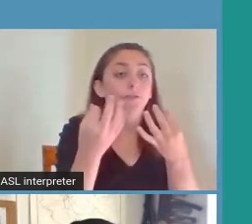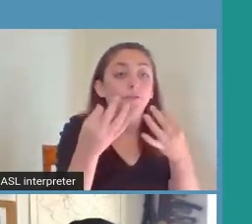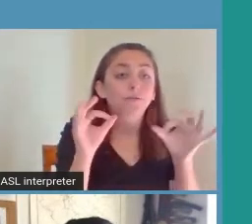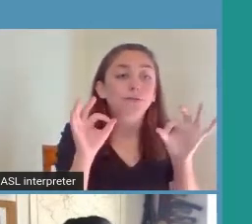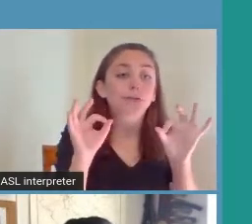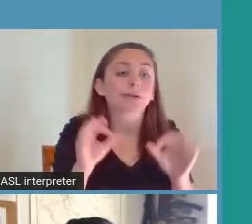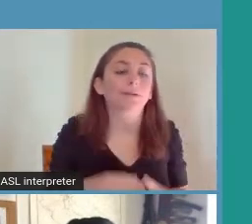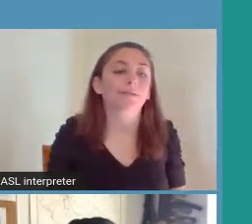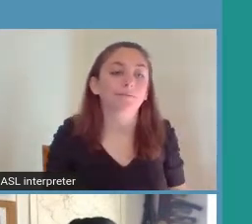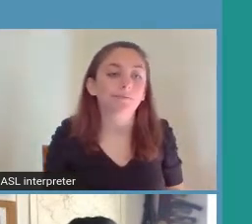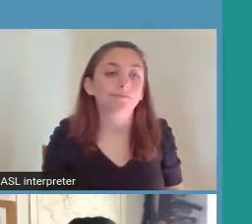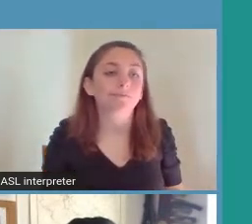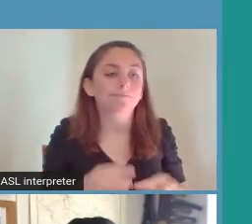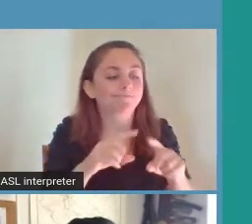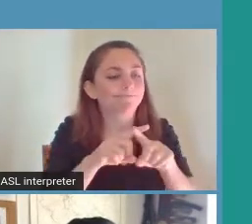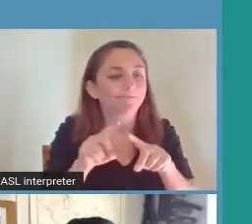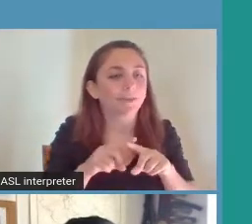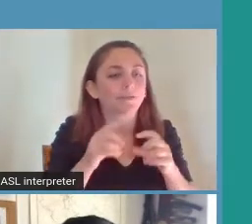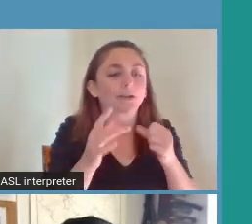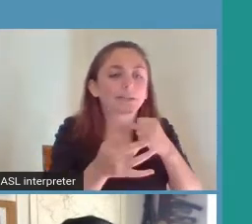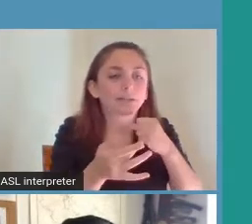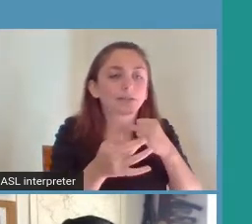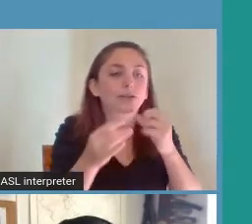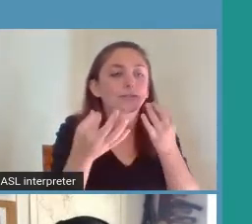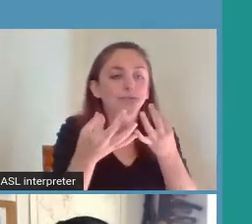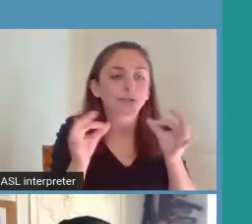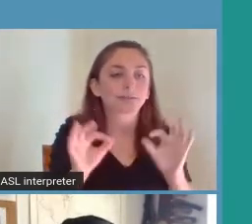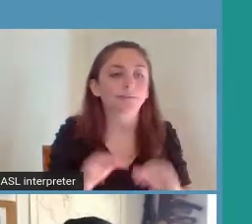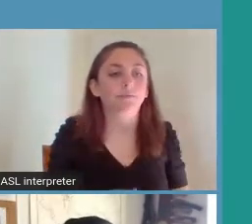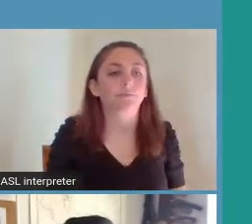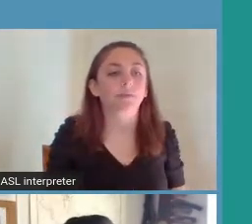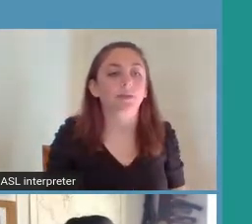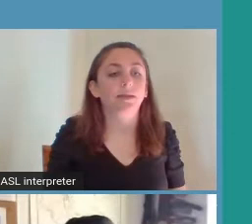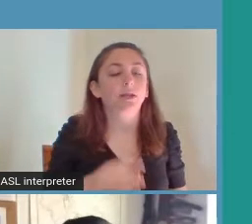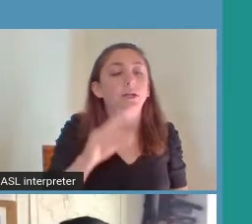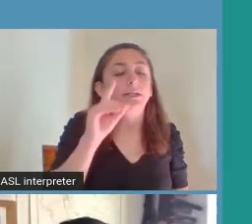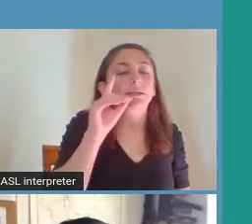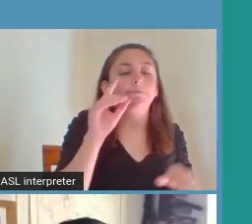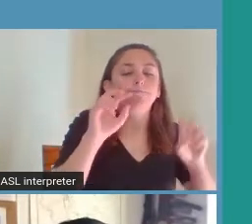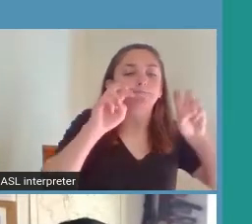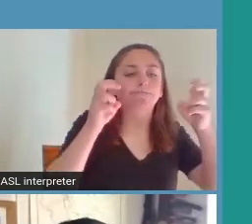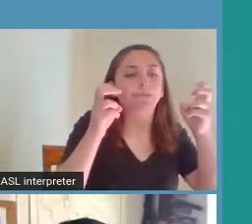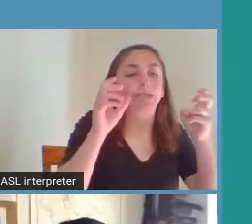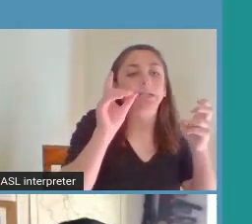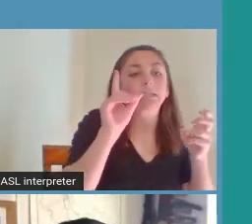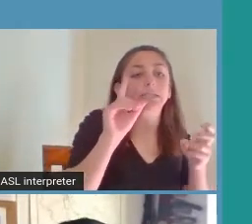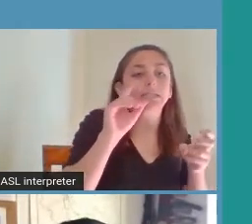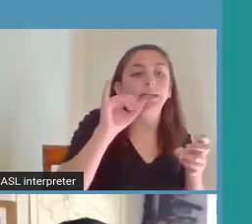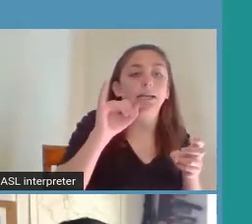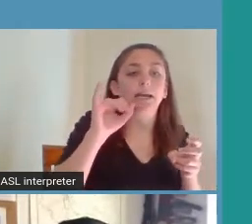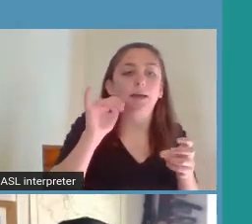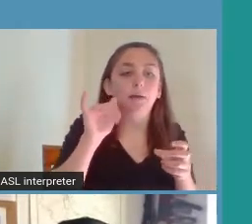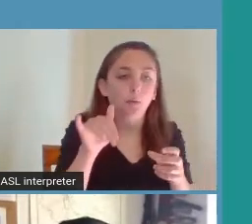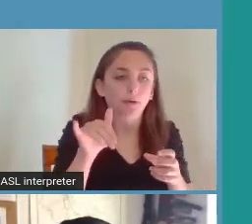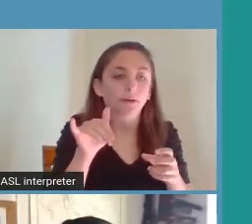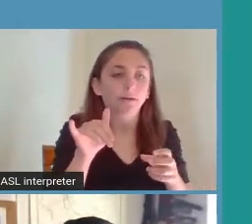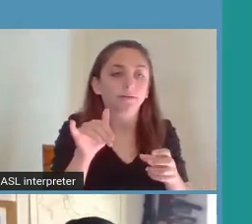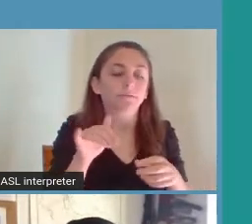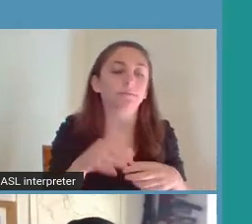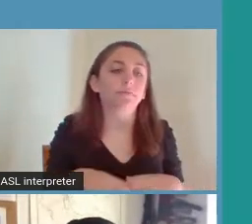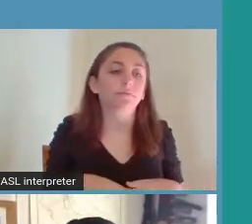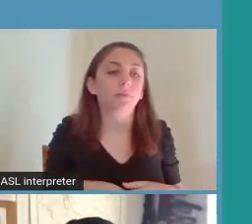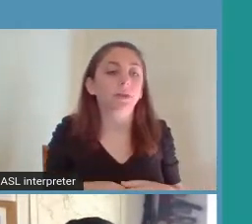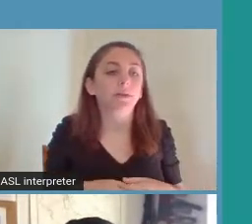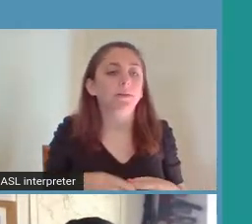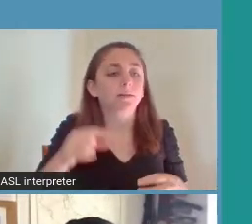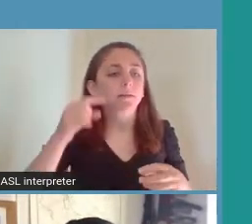your Macintosh computer. And so it was a really DIY project. And we decided to